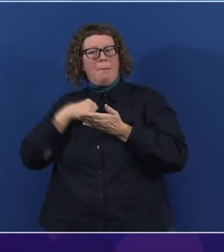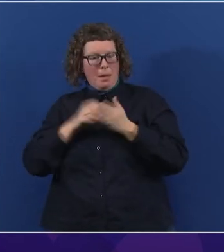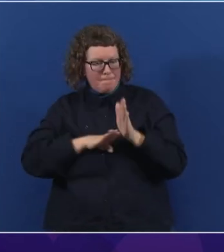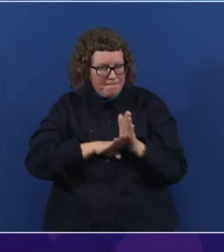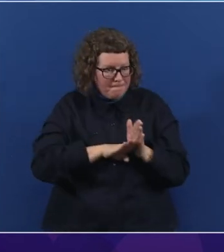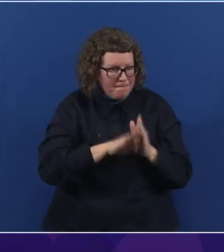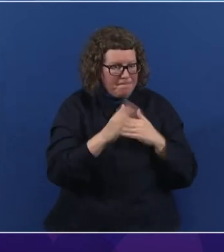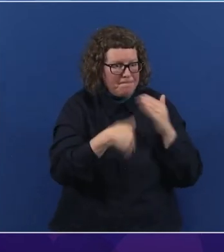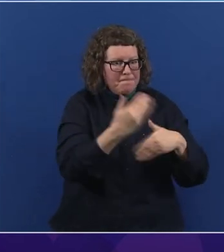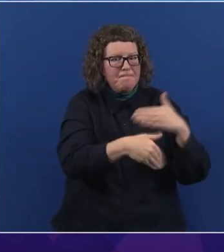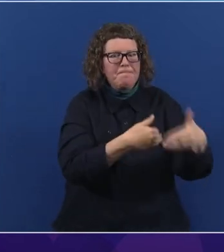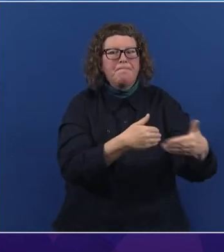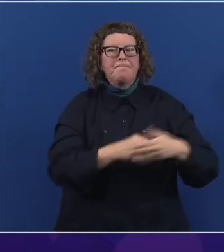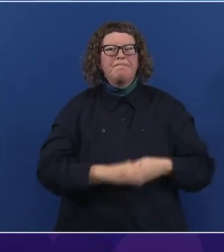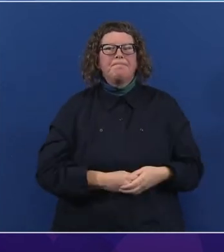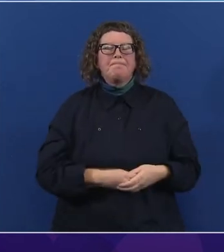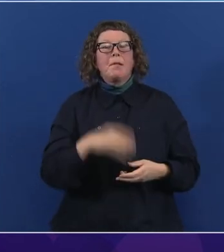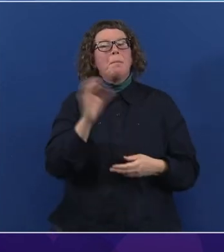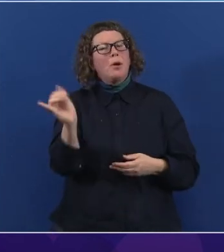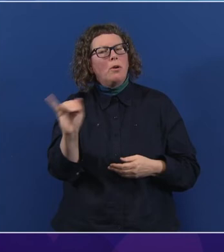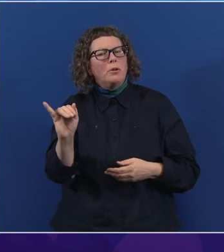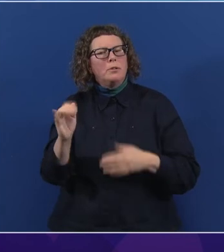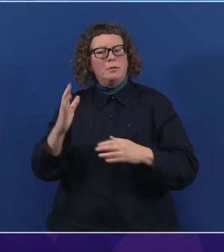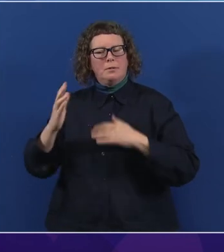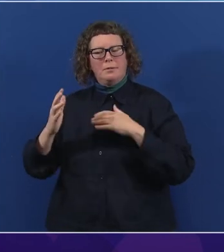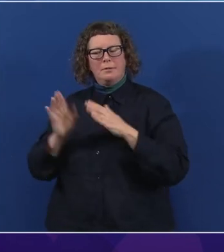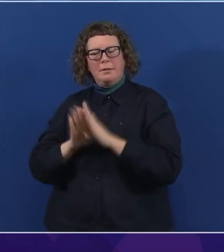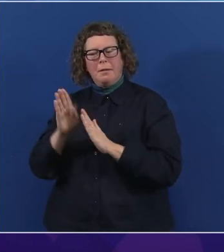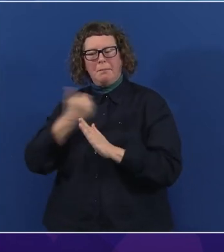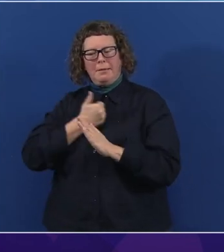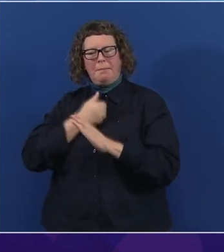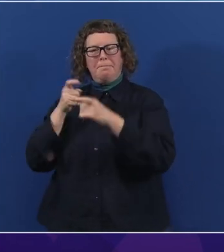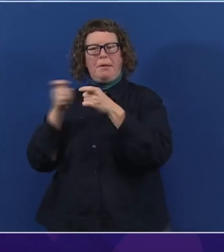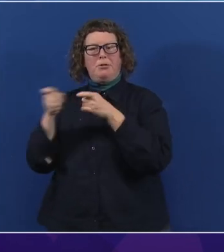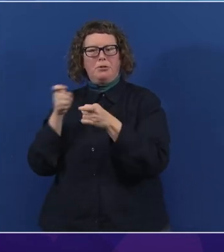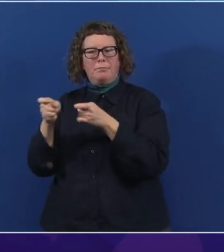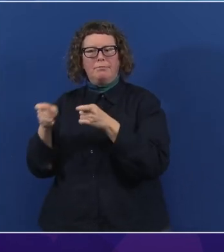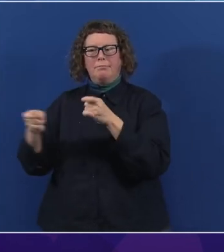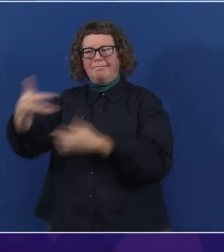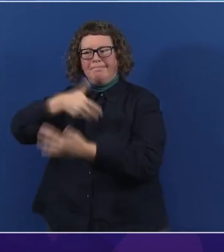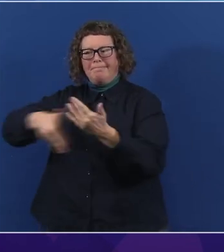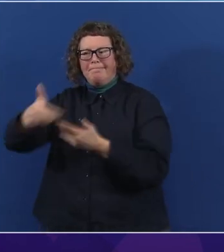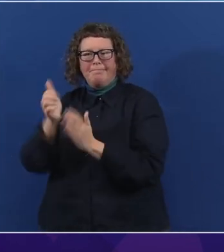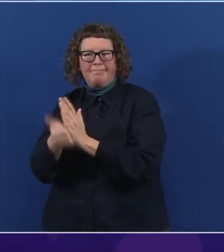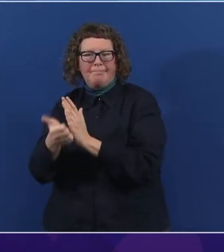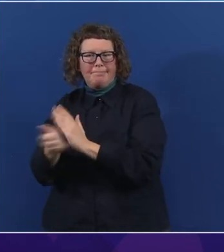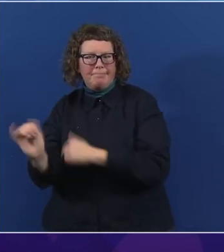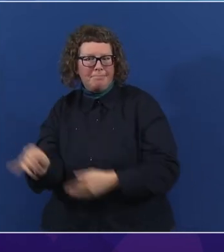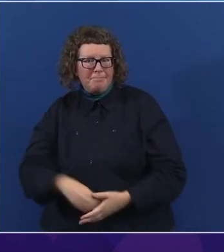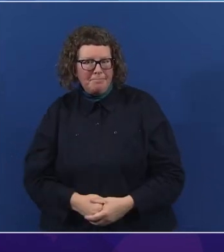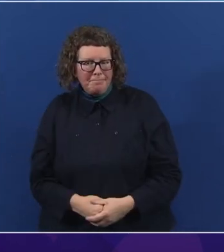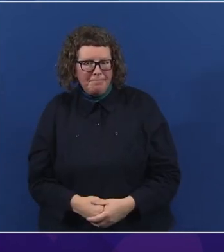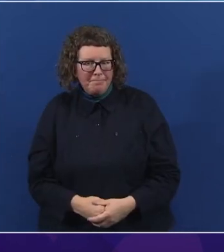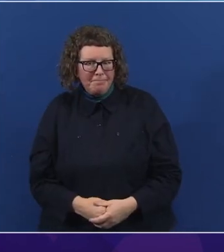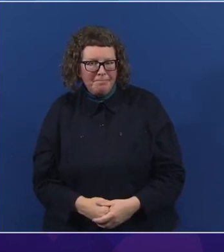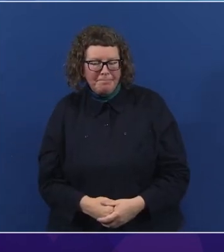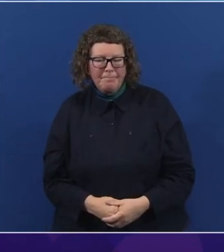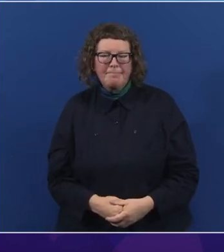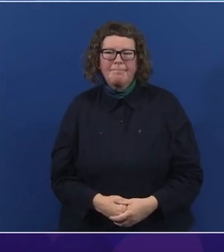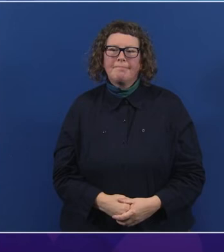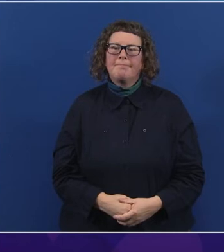I then started to develop my managerial skills, my interpersonal skills.